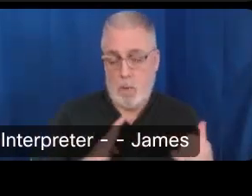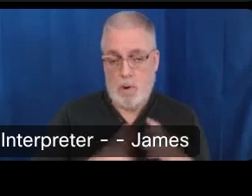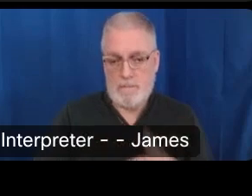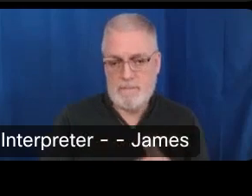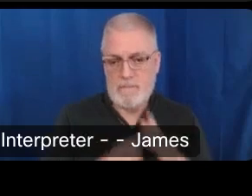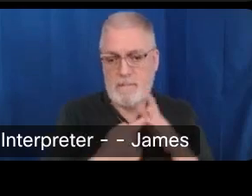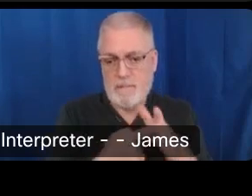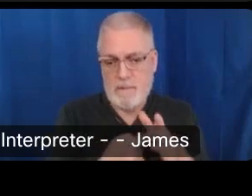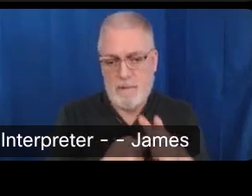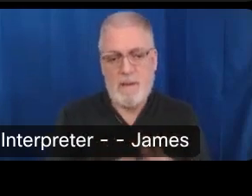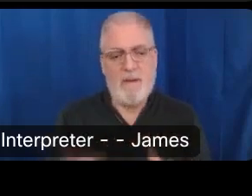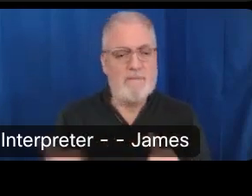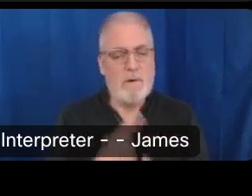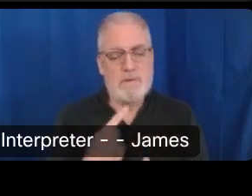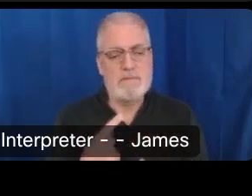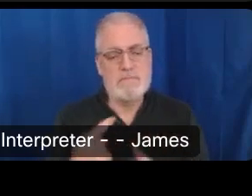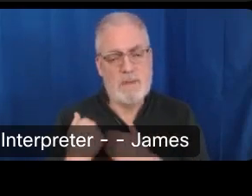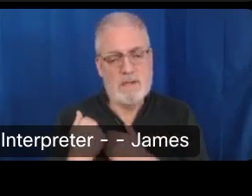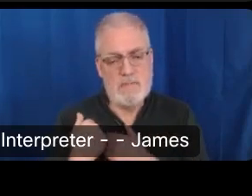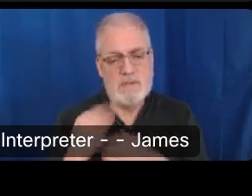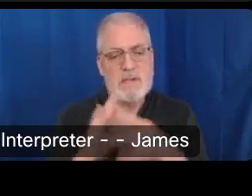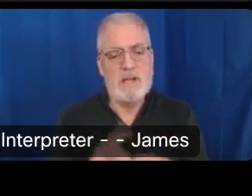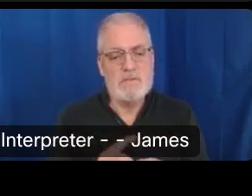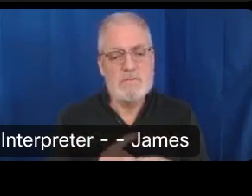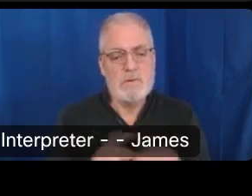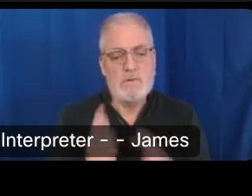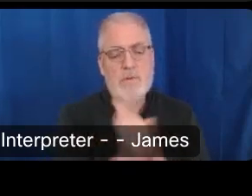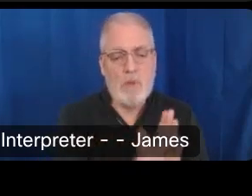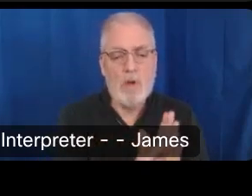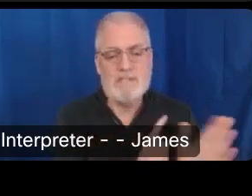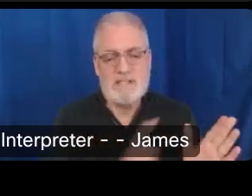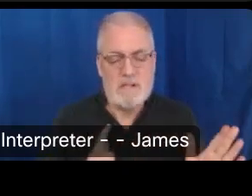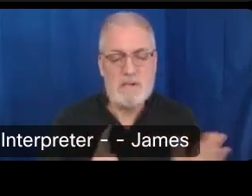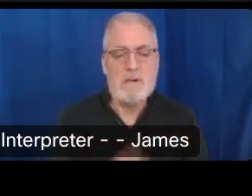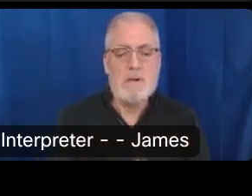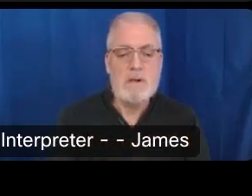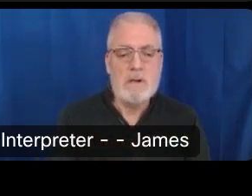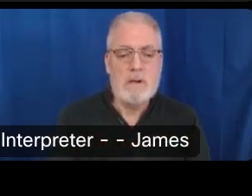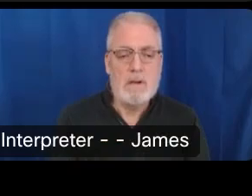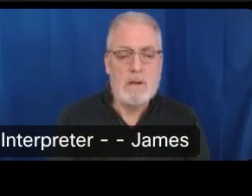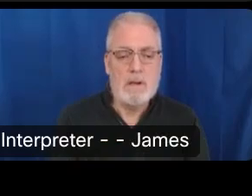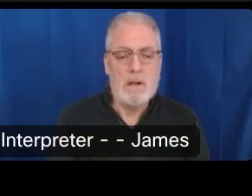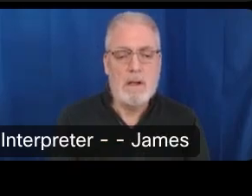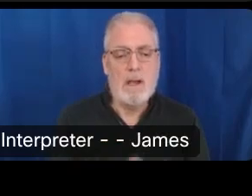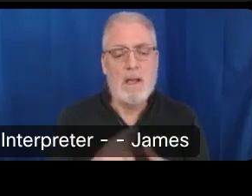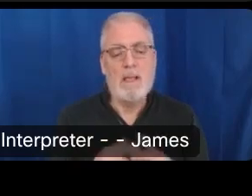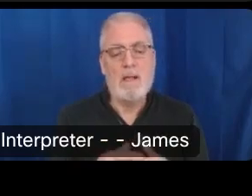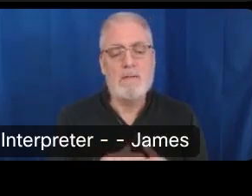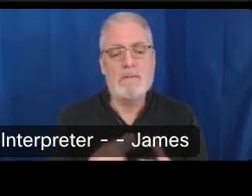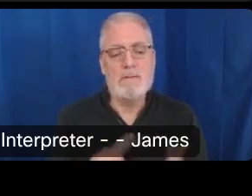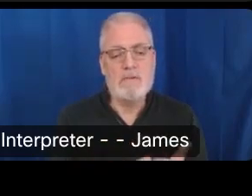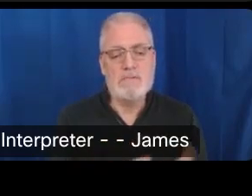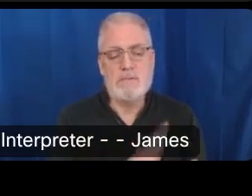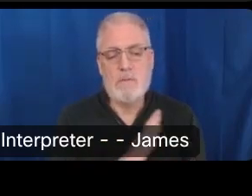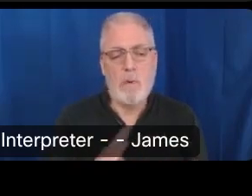charge was in the legislation. Then I'll talk about the board priorities that we have talked